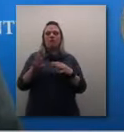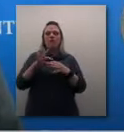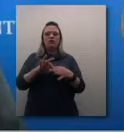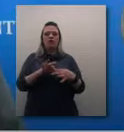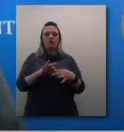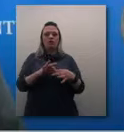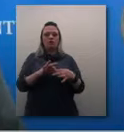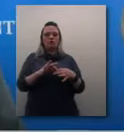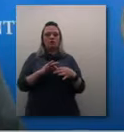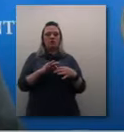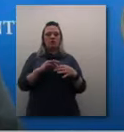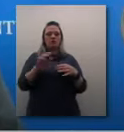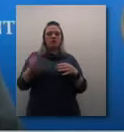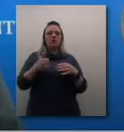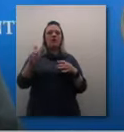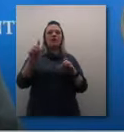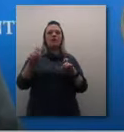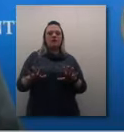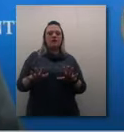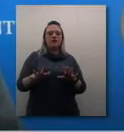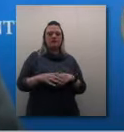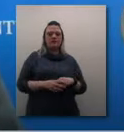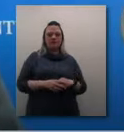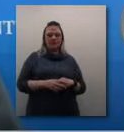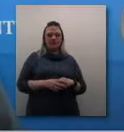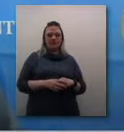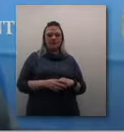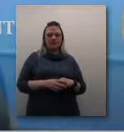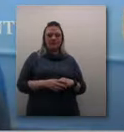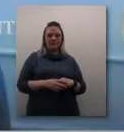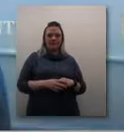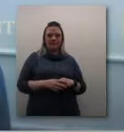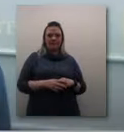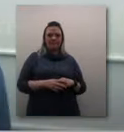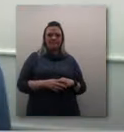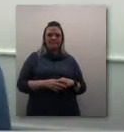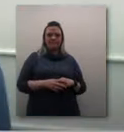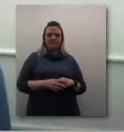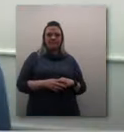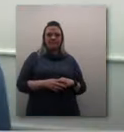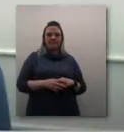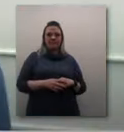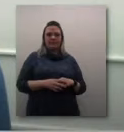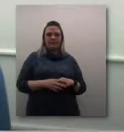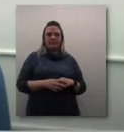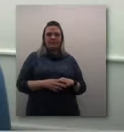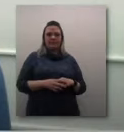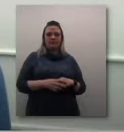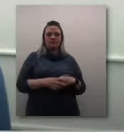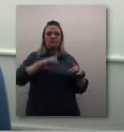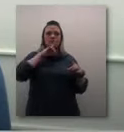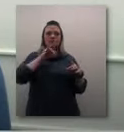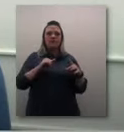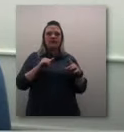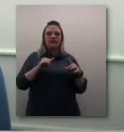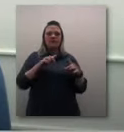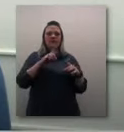regarding the additional testing that Michael asked about. Sure. Well, there would really be, a question